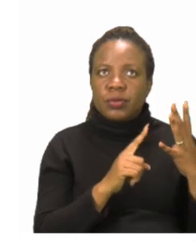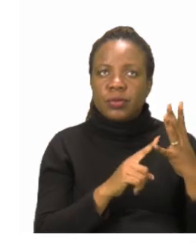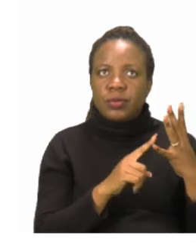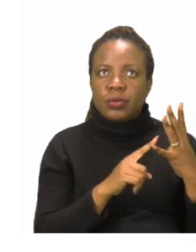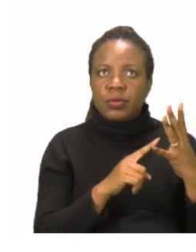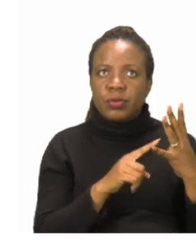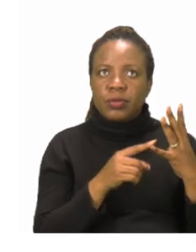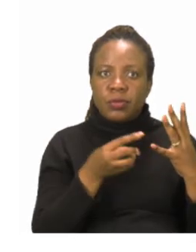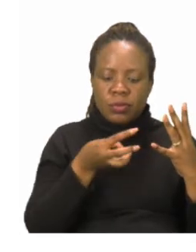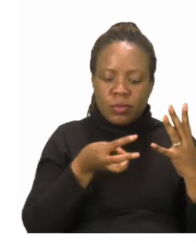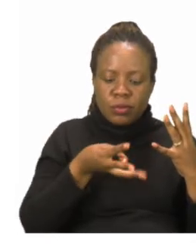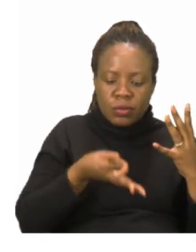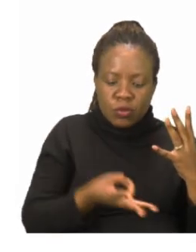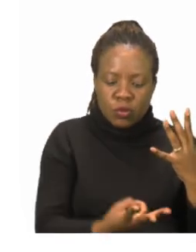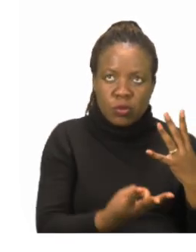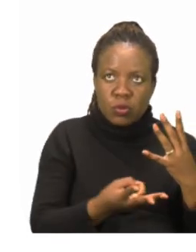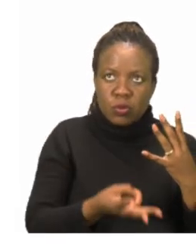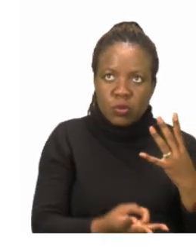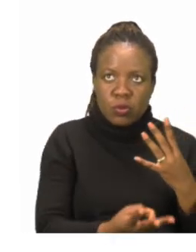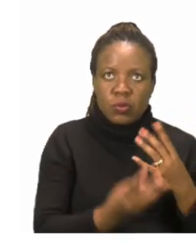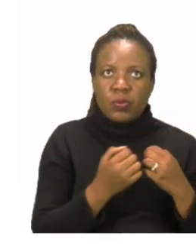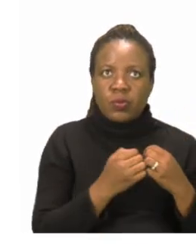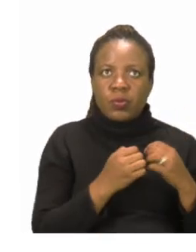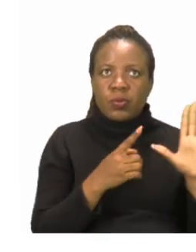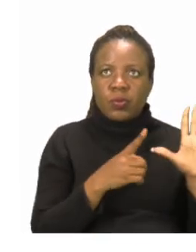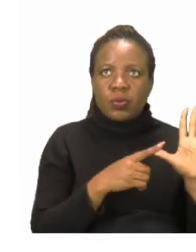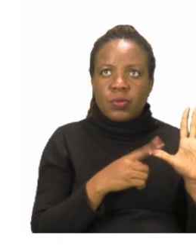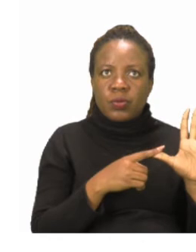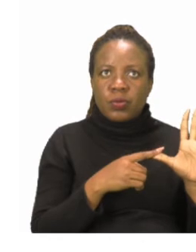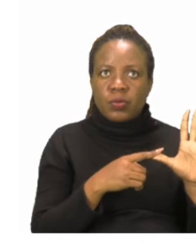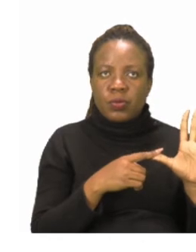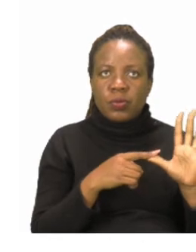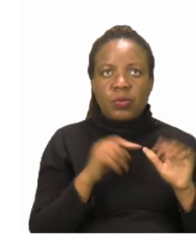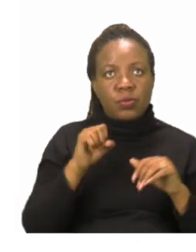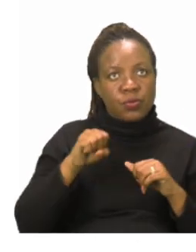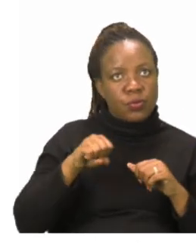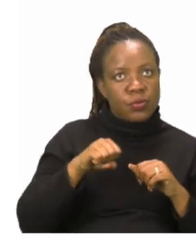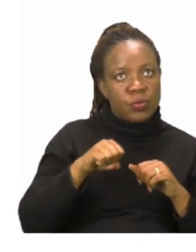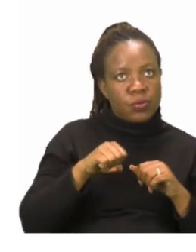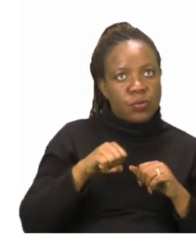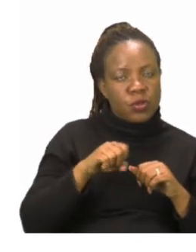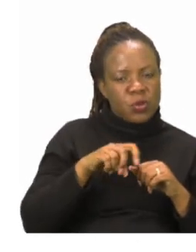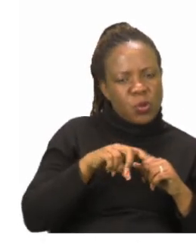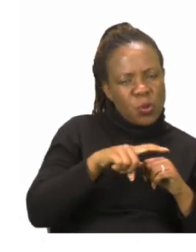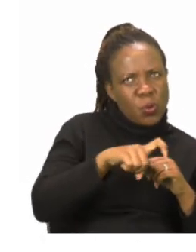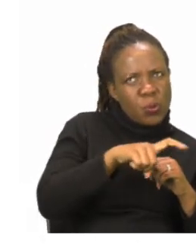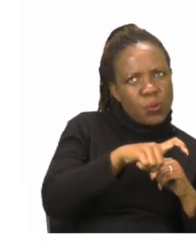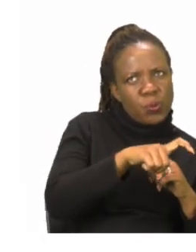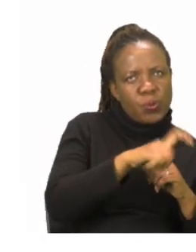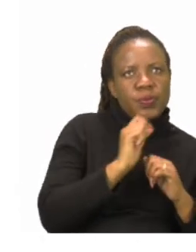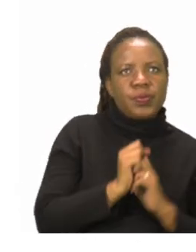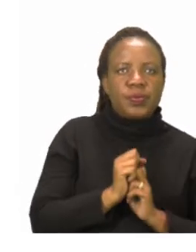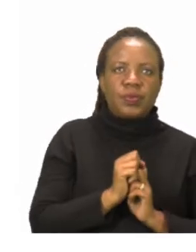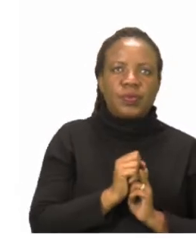a garden fork. And the last one is a picture of a worm. Then you will